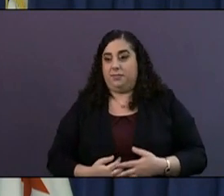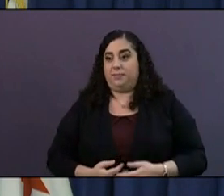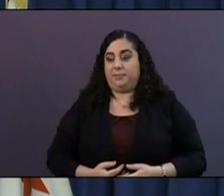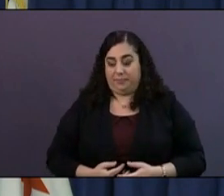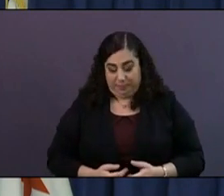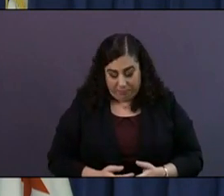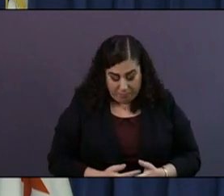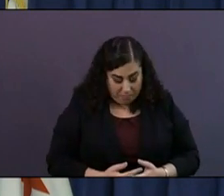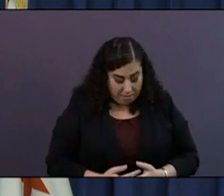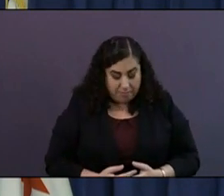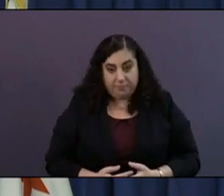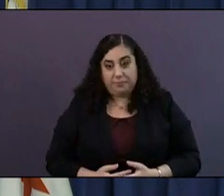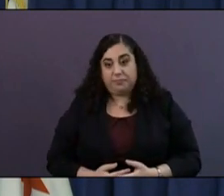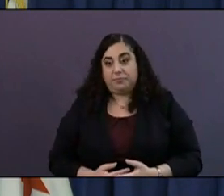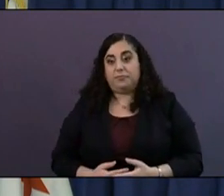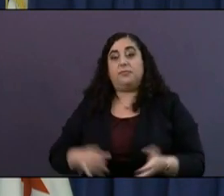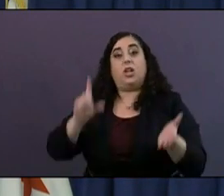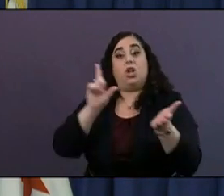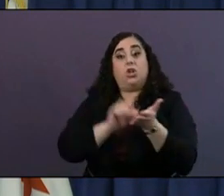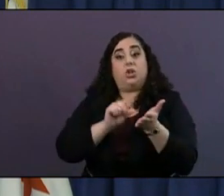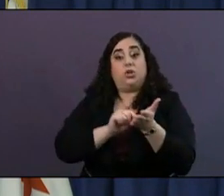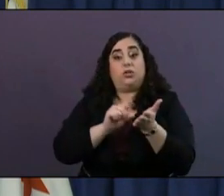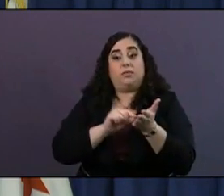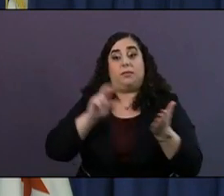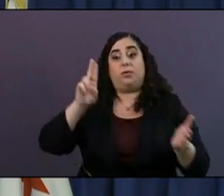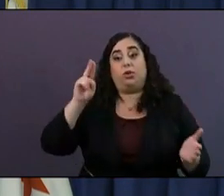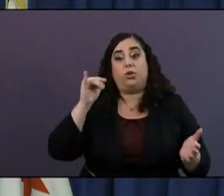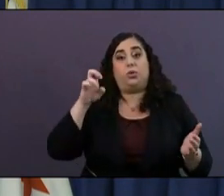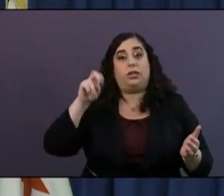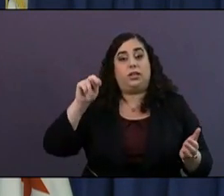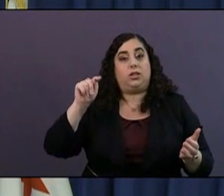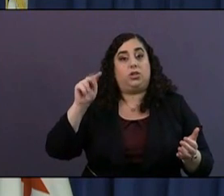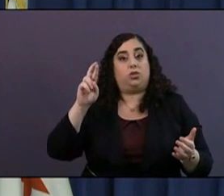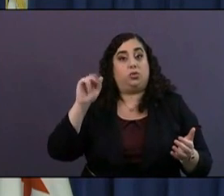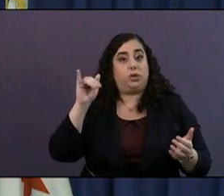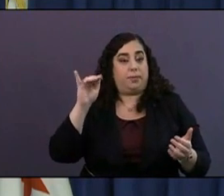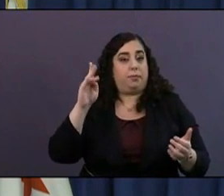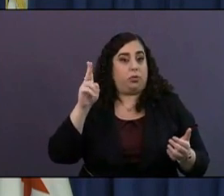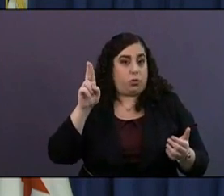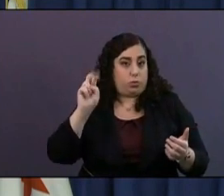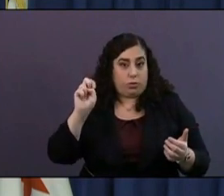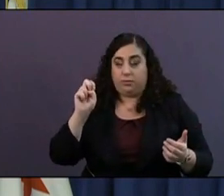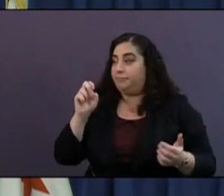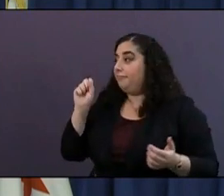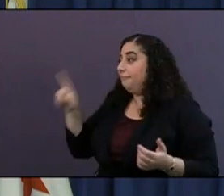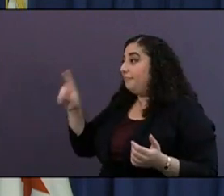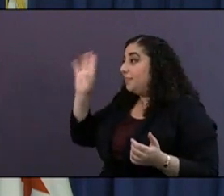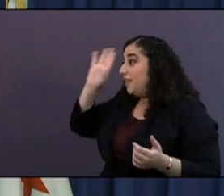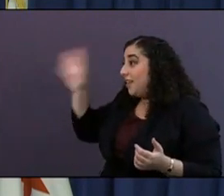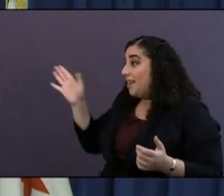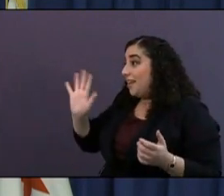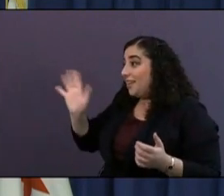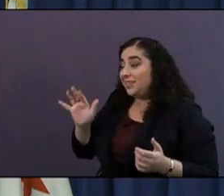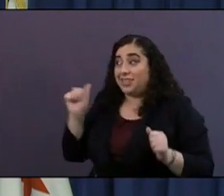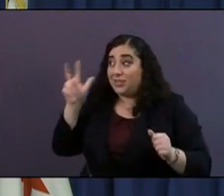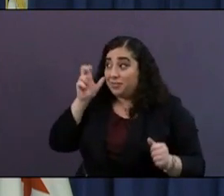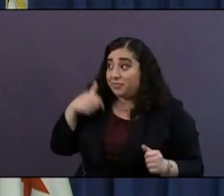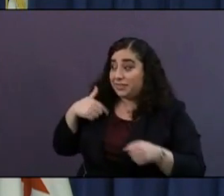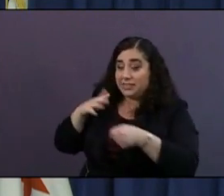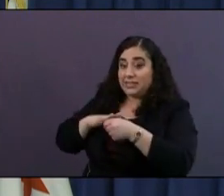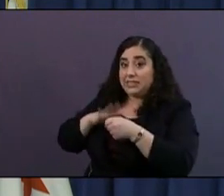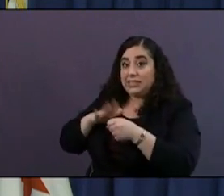with the Union Tribune. Hello, Lori. Hi there. Can you hear me okay? I can, yeah.